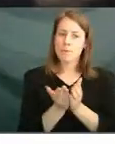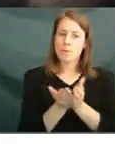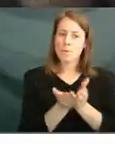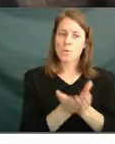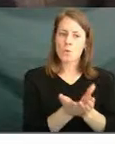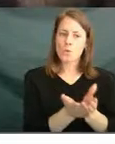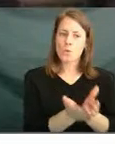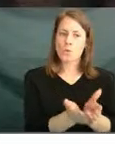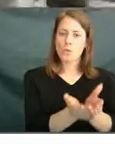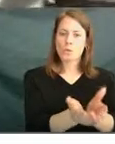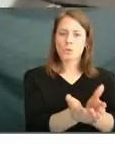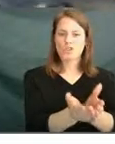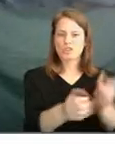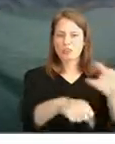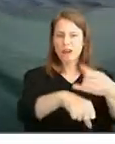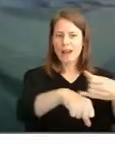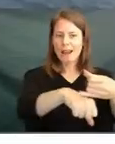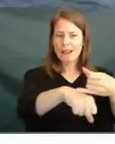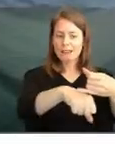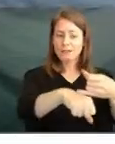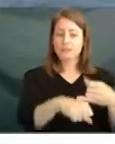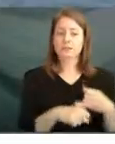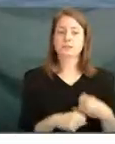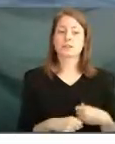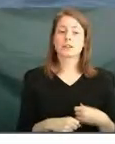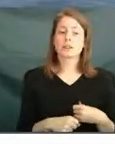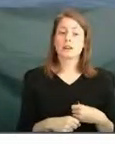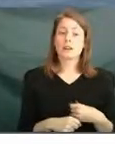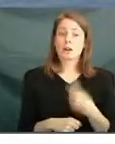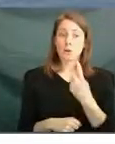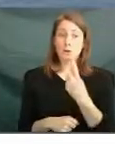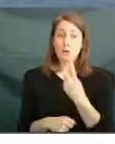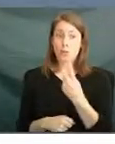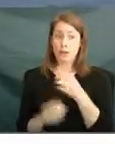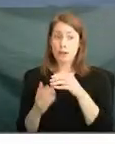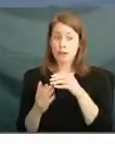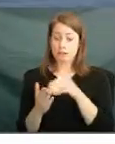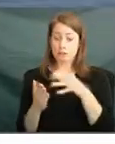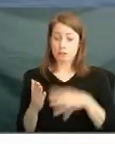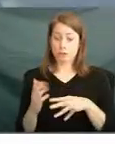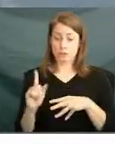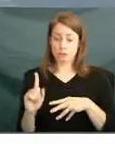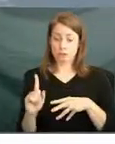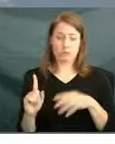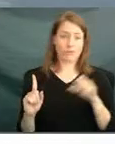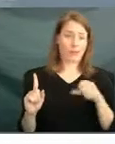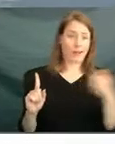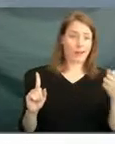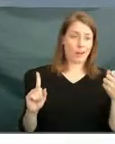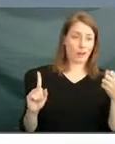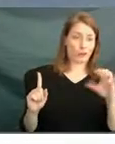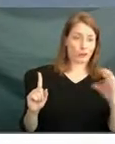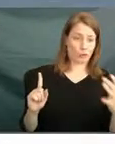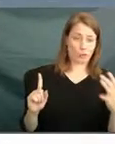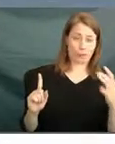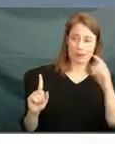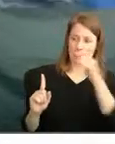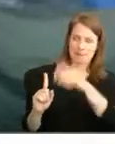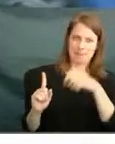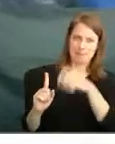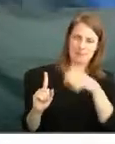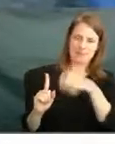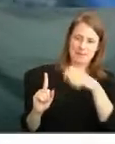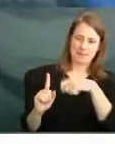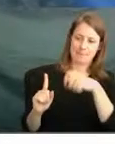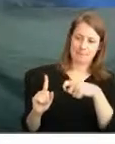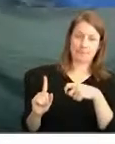started picking on a classmate, verbally and physically. They carried on after school.